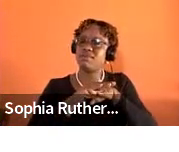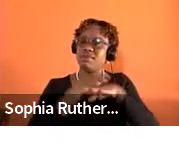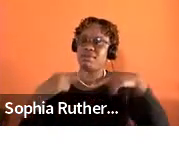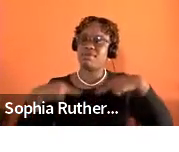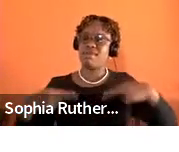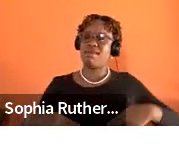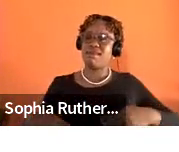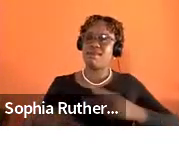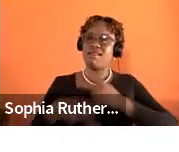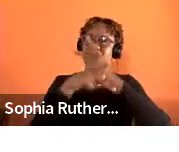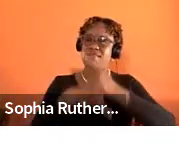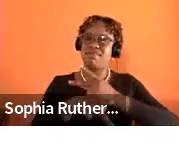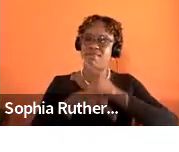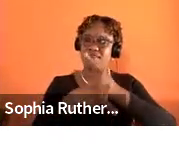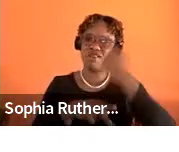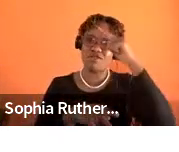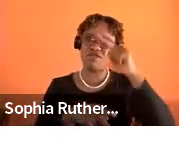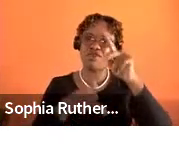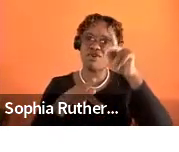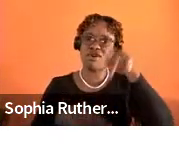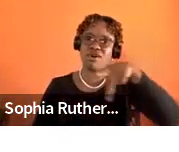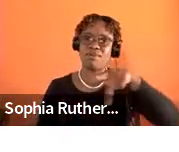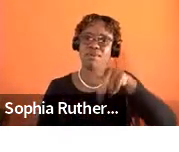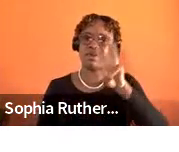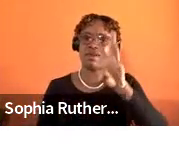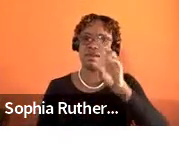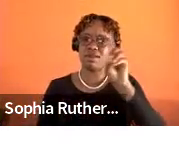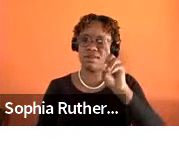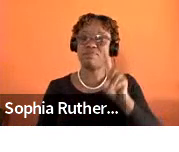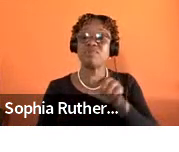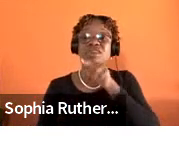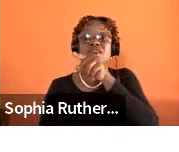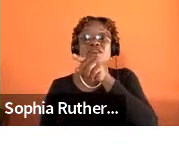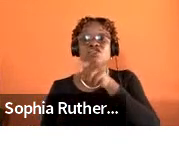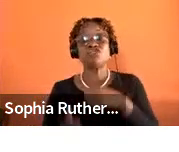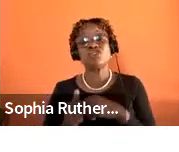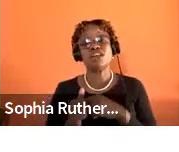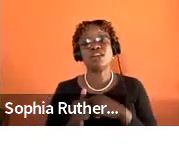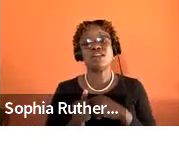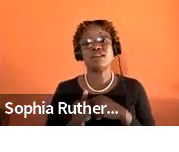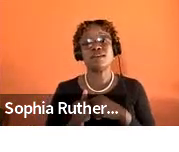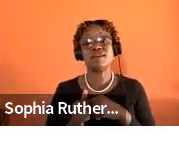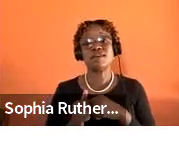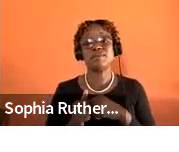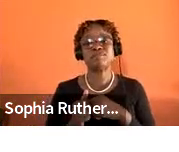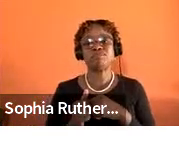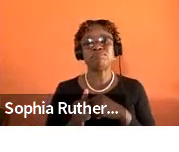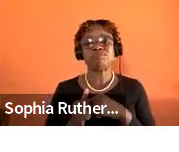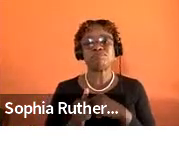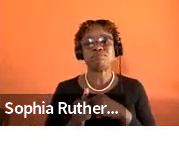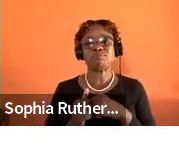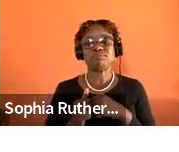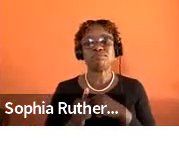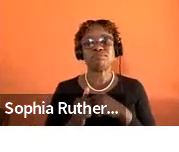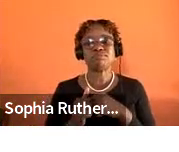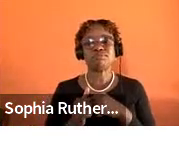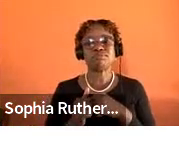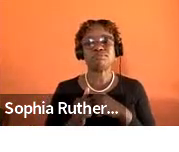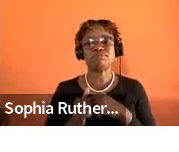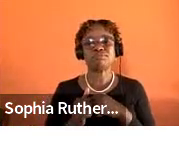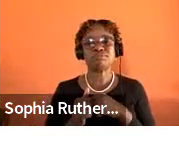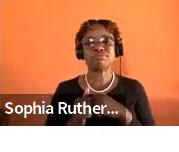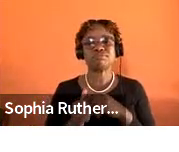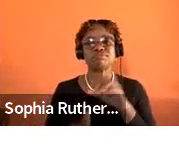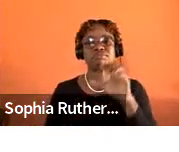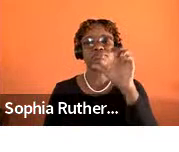Bether Parry is a postdoctoral fellow at the Sir Arthur Lewis Social and